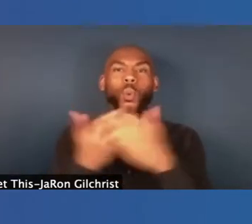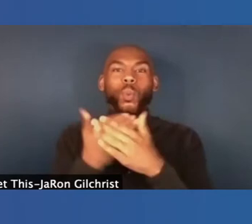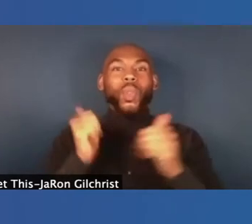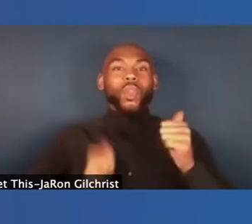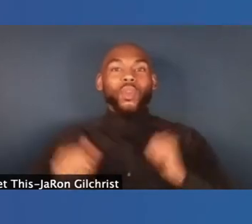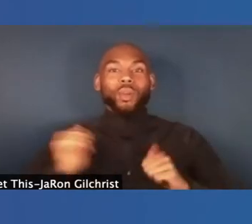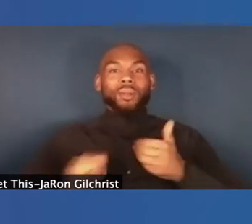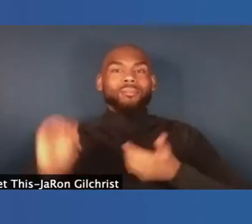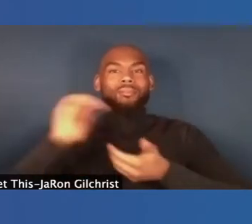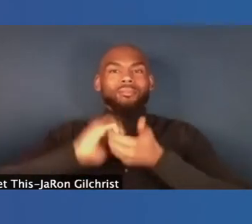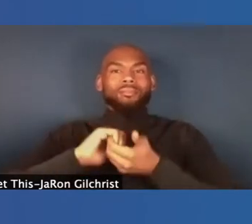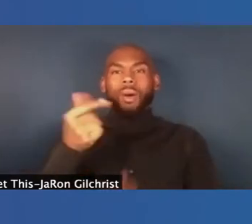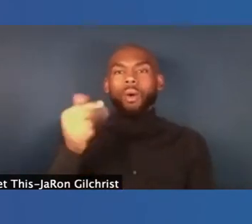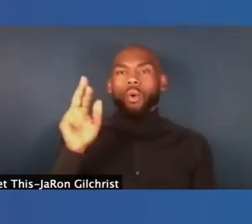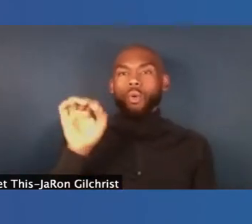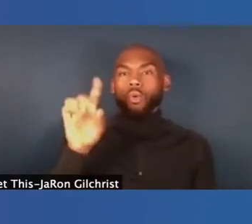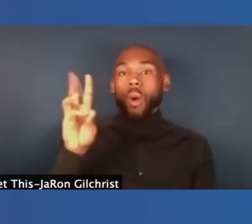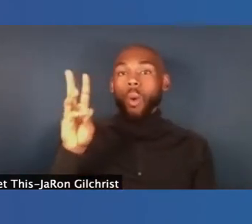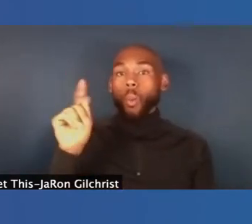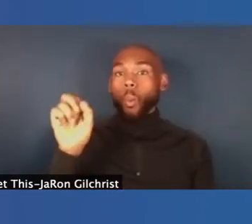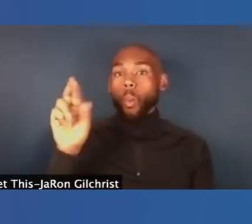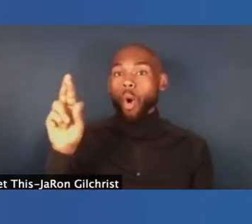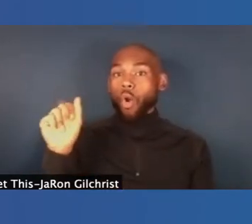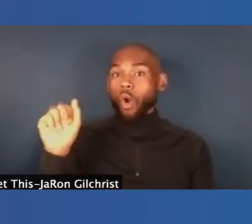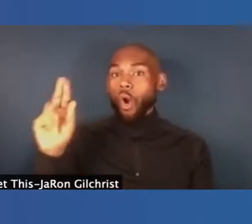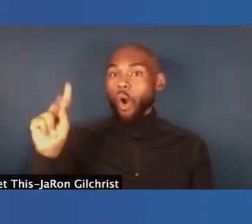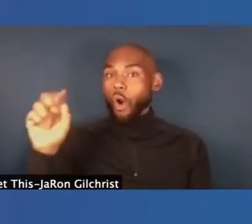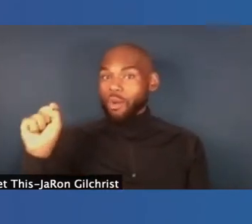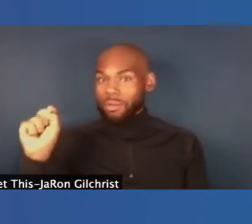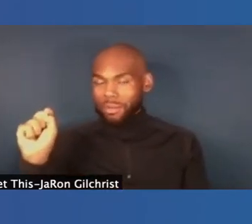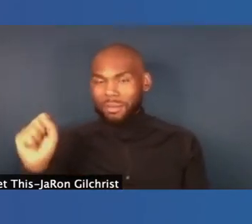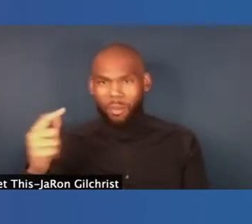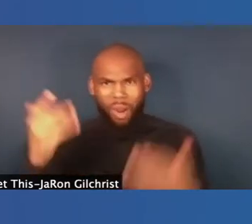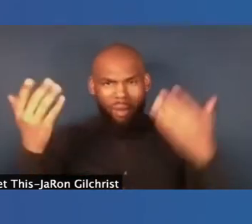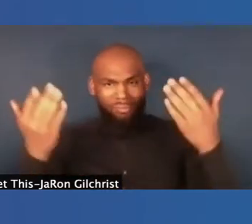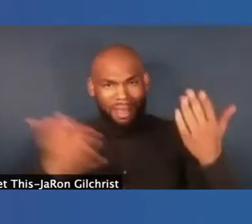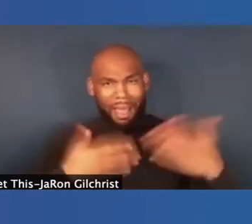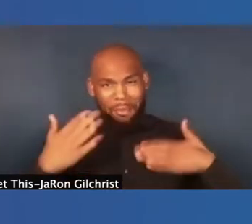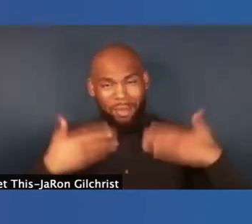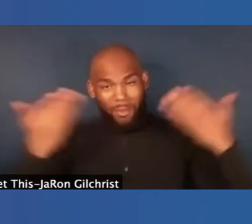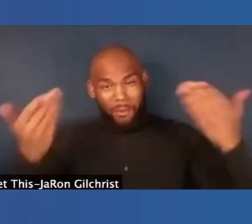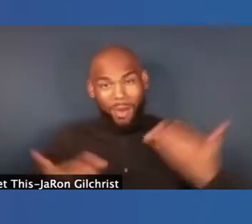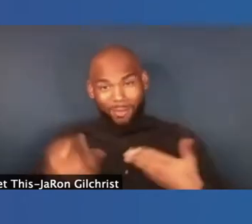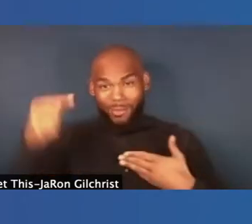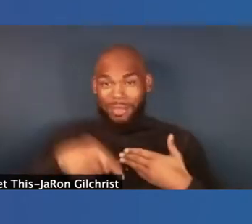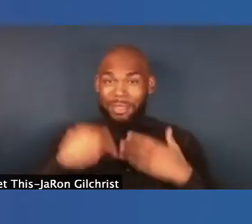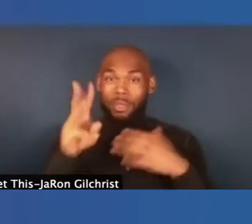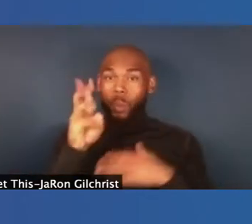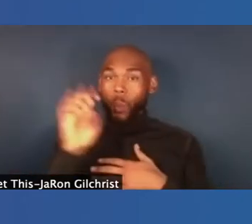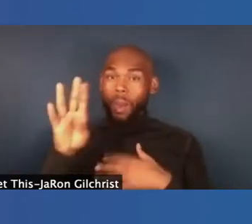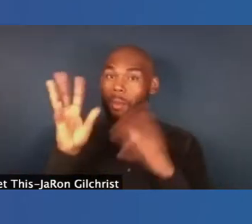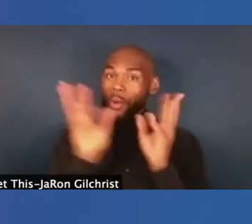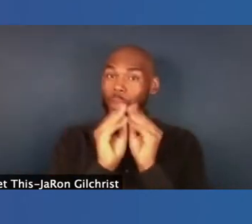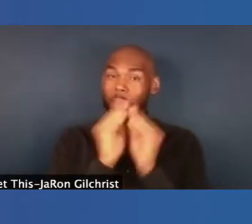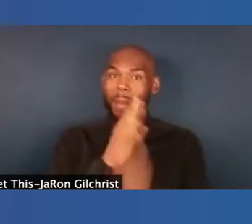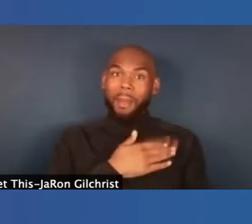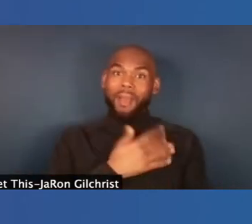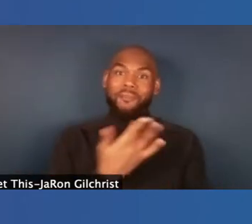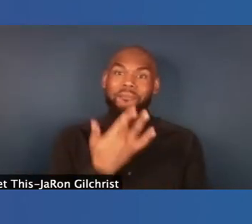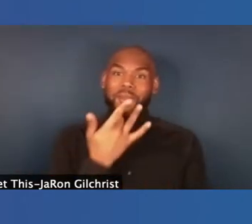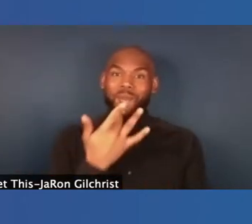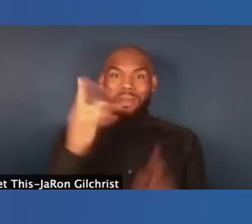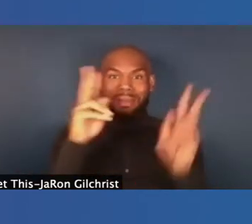with Groundwater Arts. We are so excited to welcome you to this webinar. It's personally my favorite topic in our